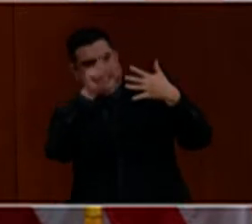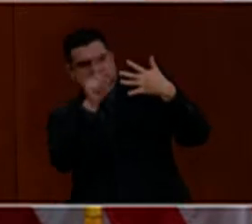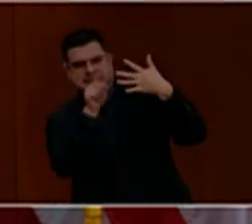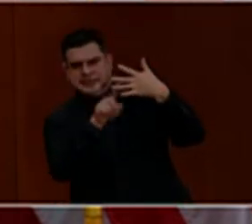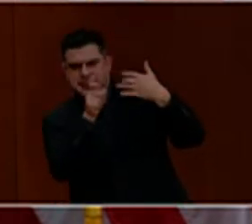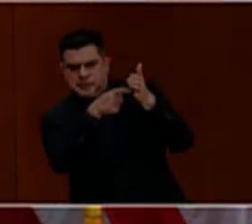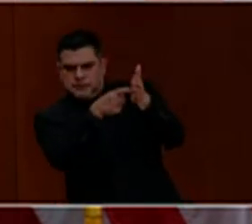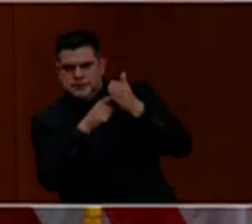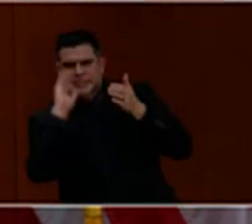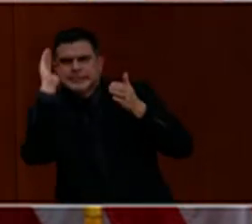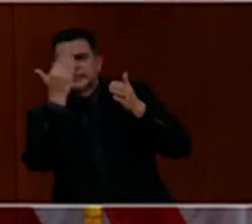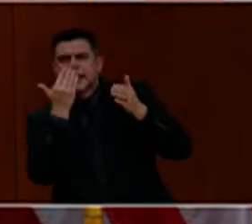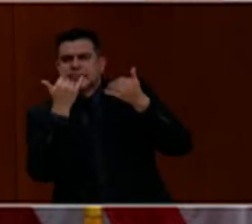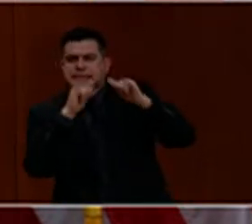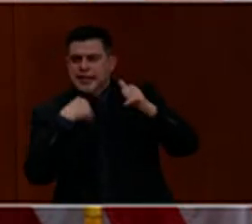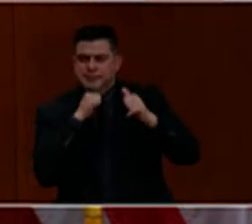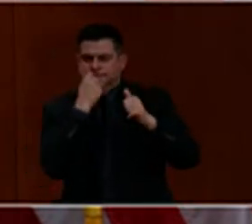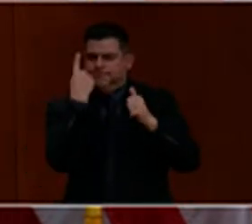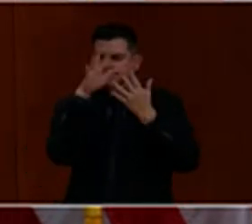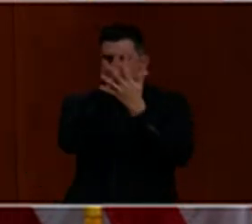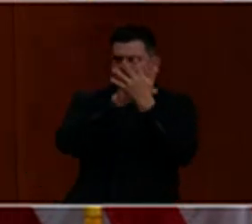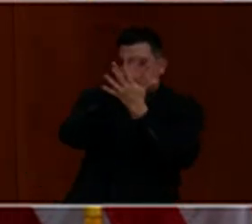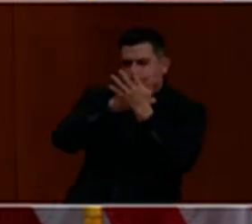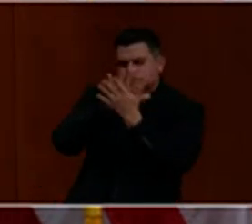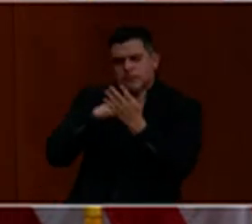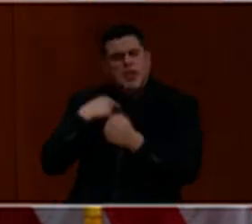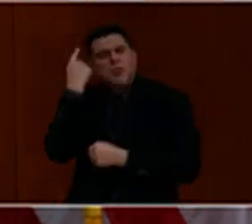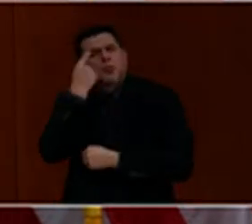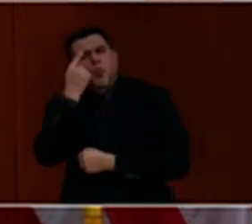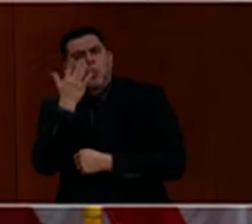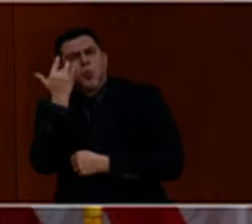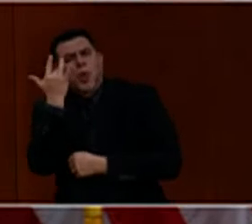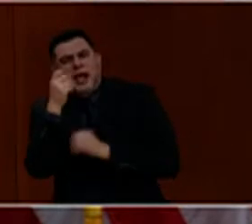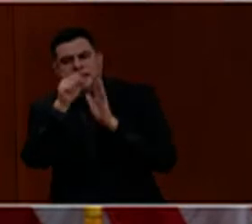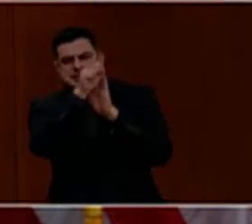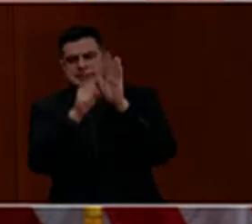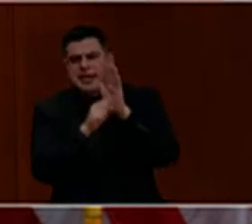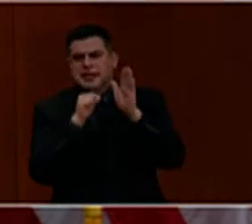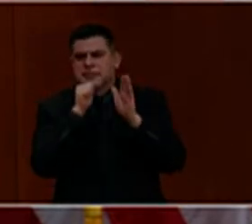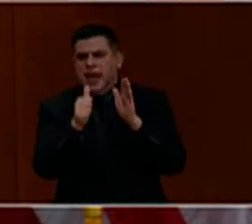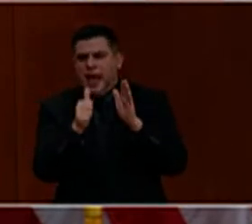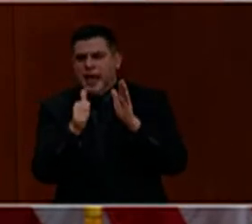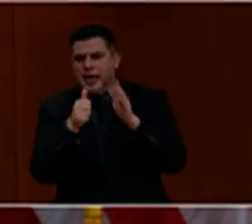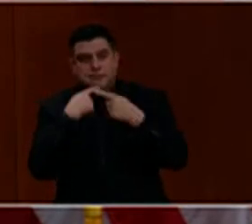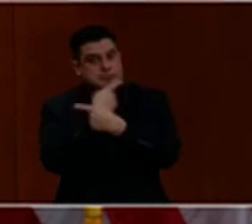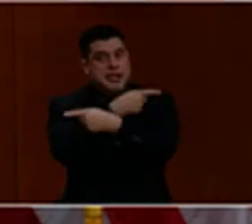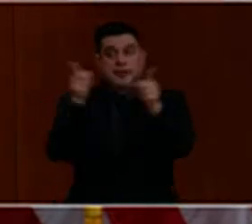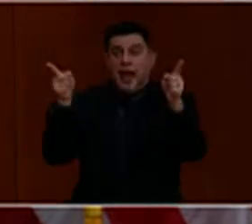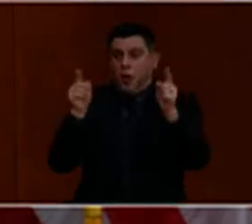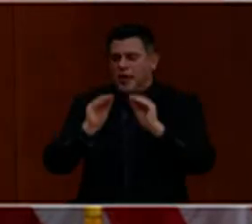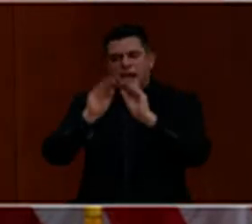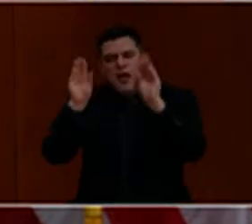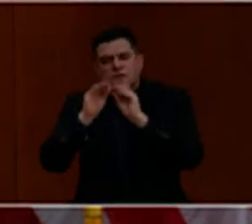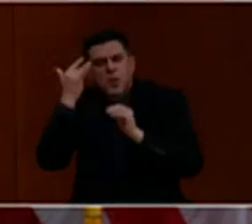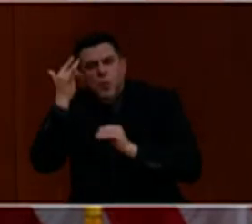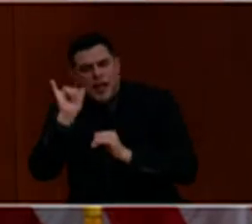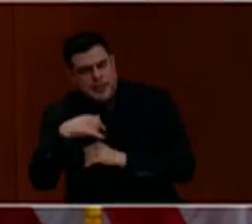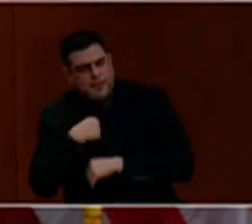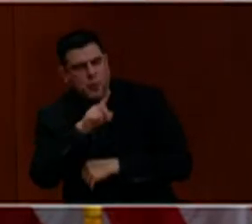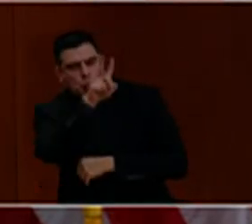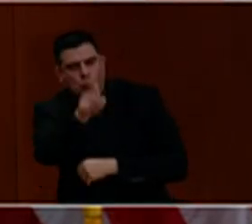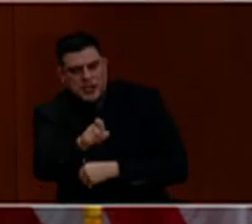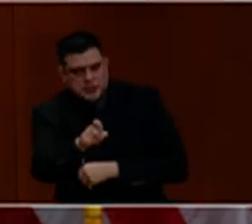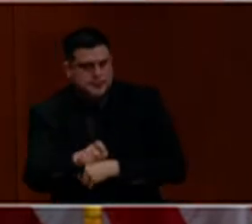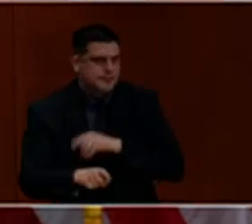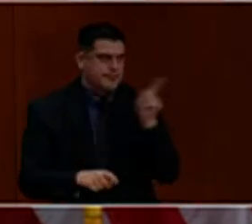So they're curious why it wasn't more publicly announced. I'm not sure, to be honest. I mean, I think, as you know, there's pending litigation in